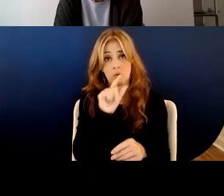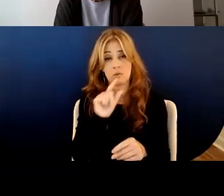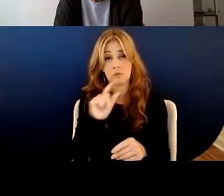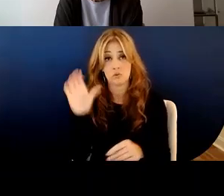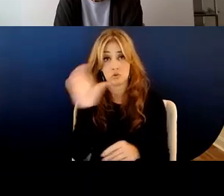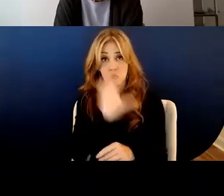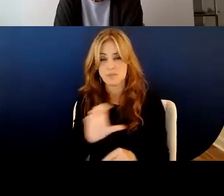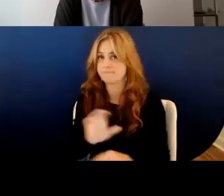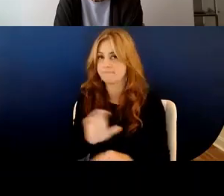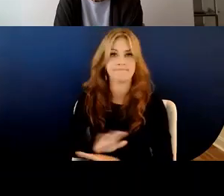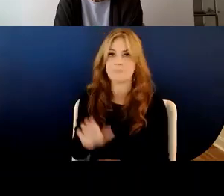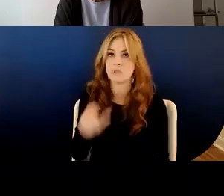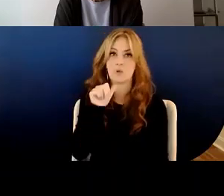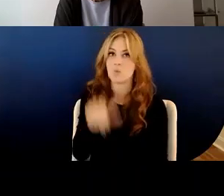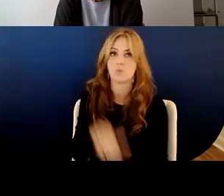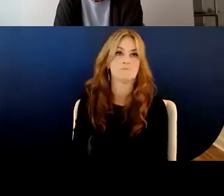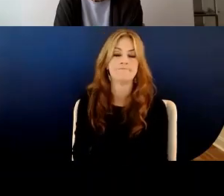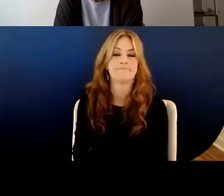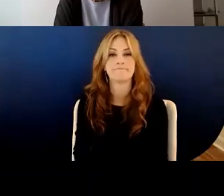don't.